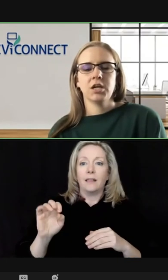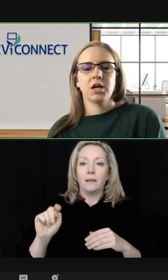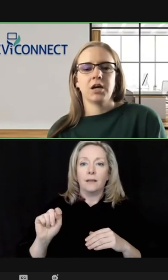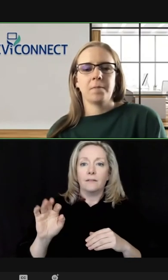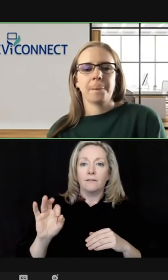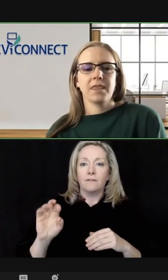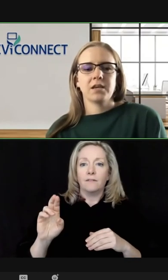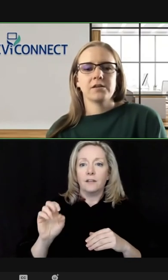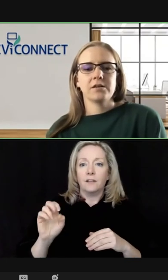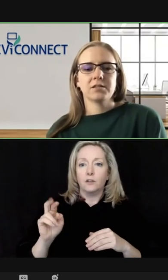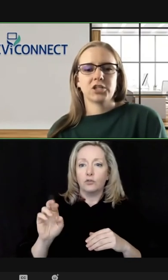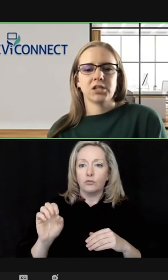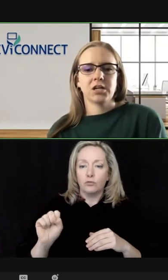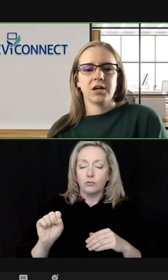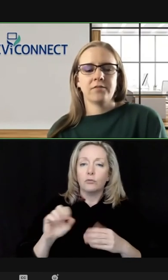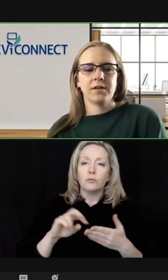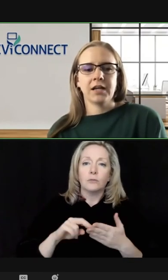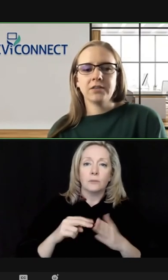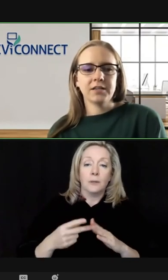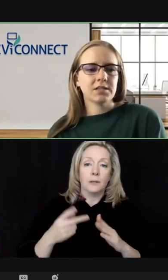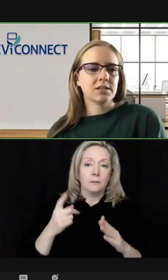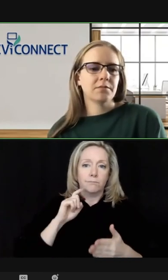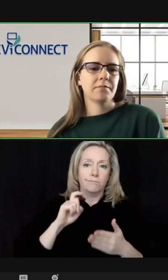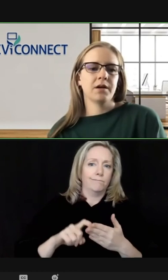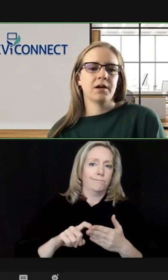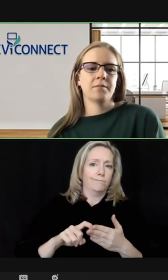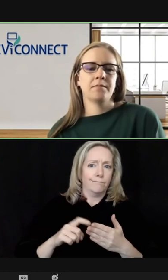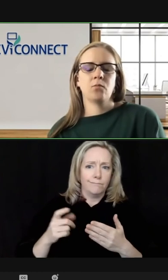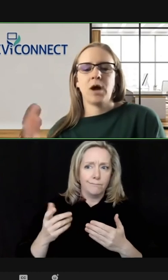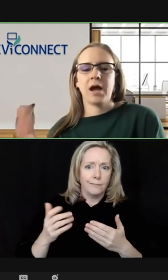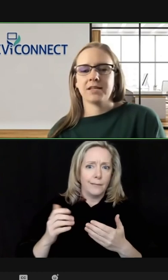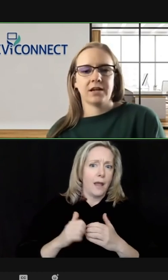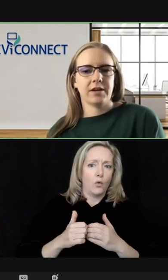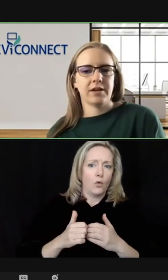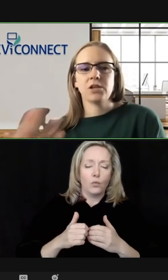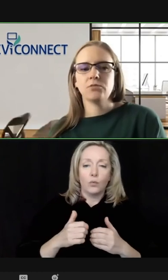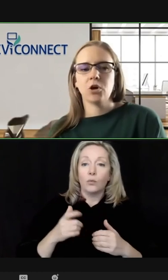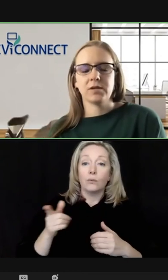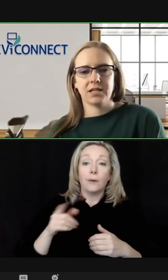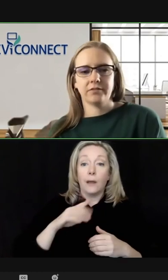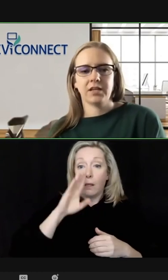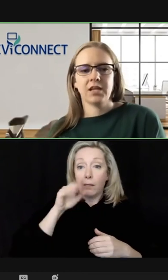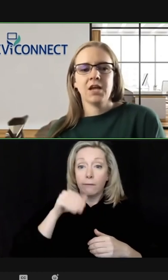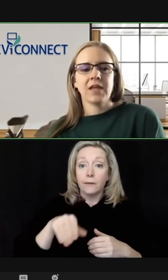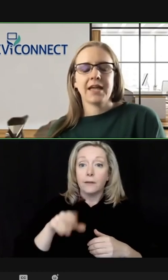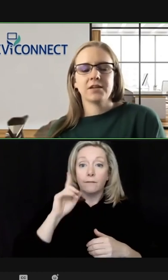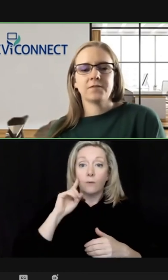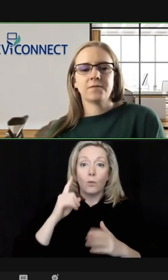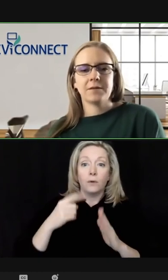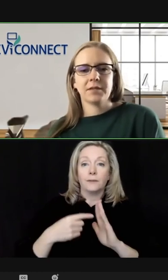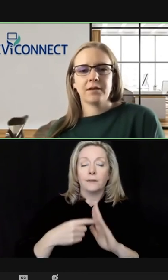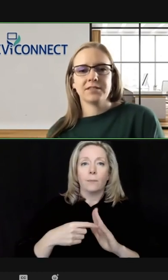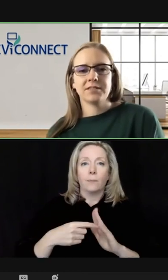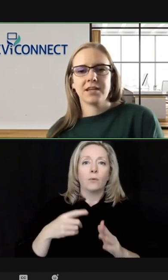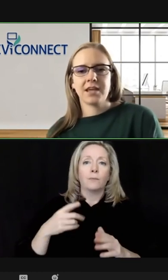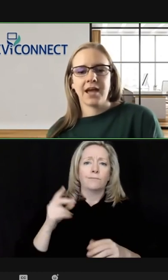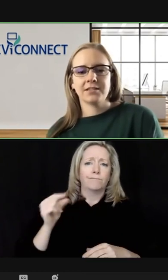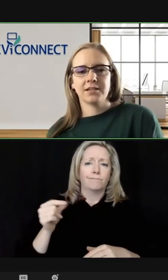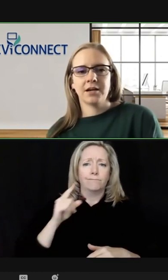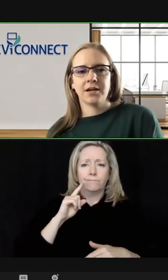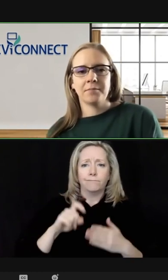page. Here's a picture of an elephant. Why is it an elephant? How do you know it's an elephant? I had a family,